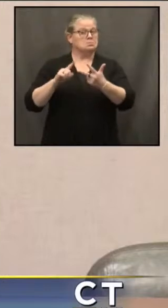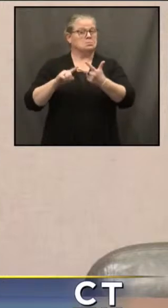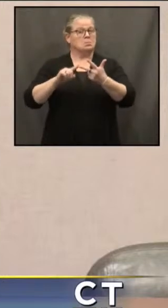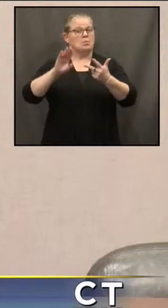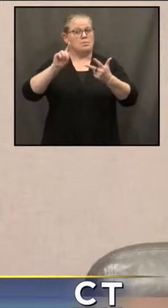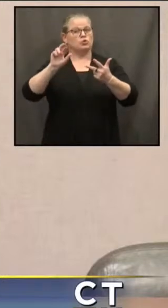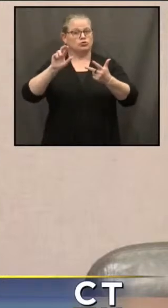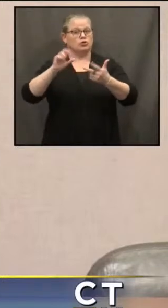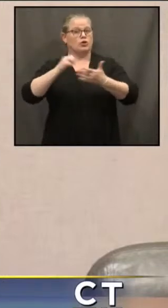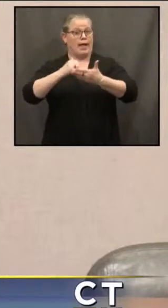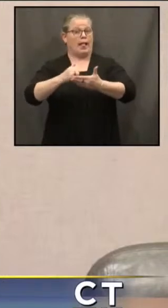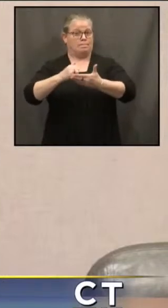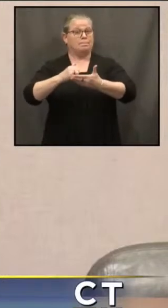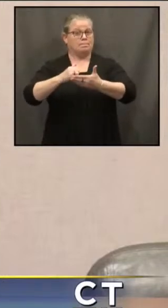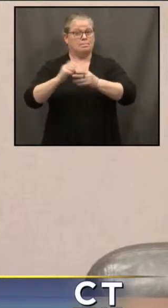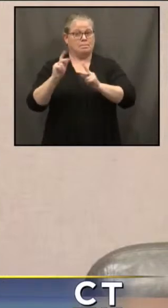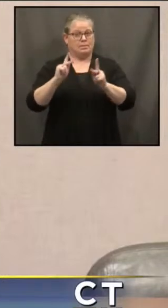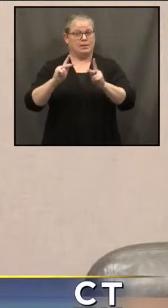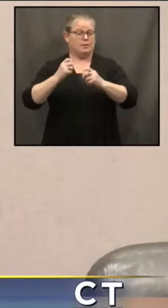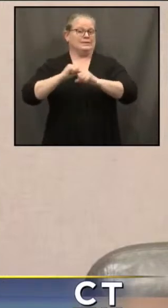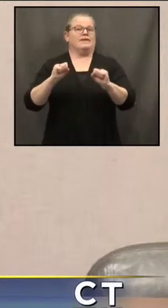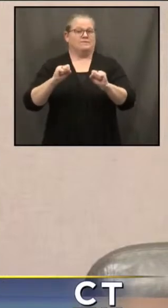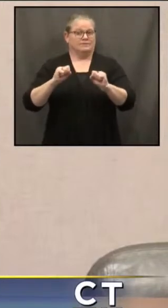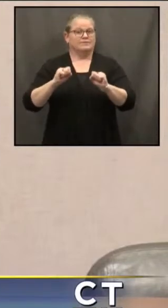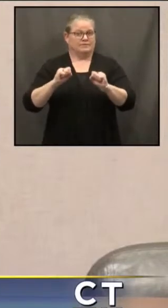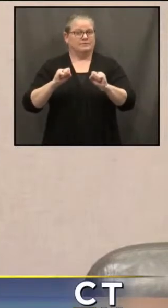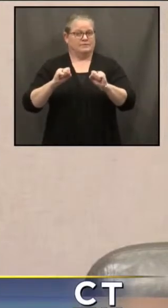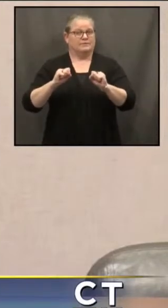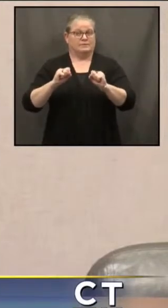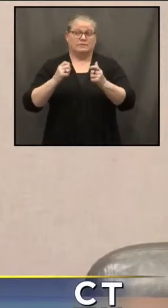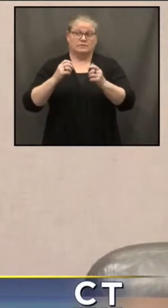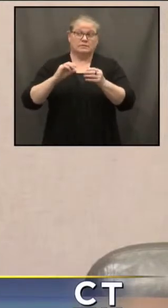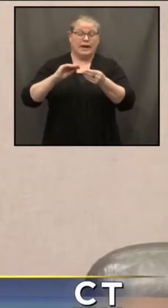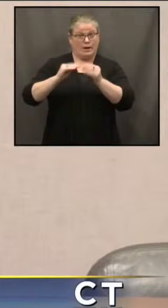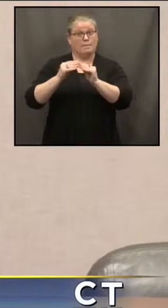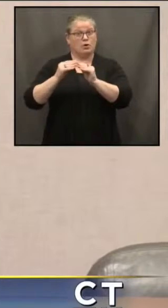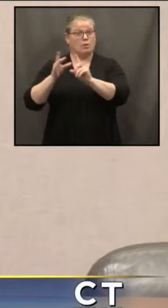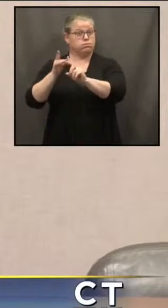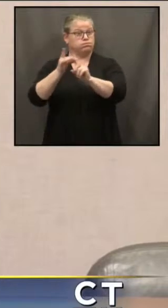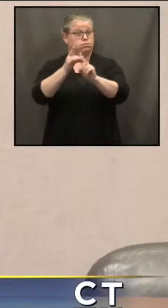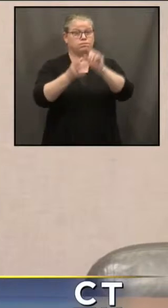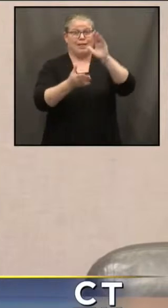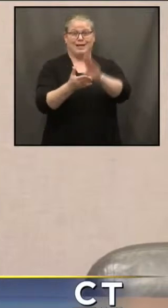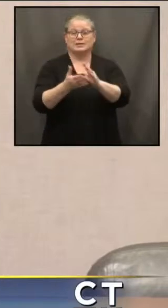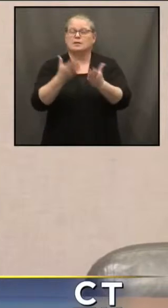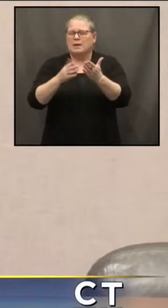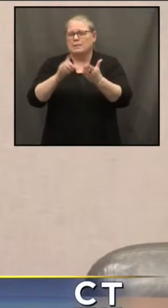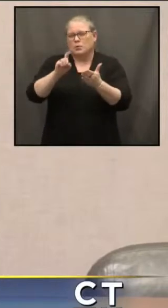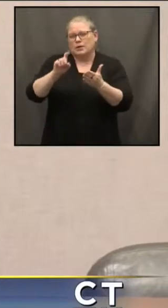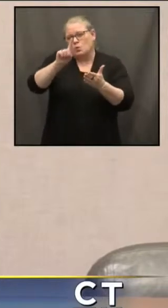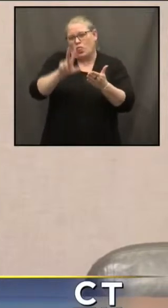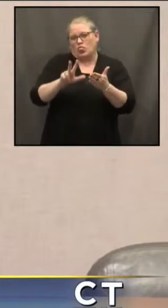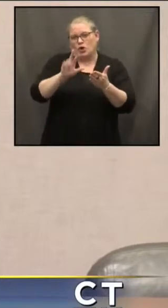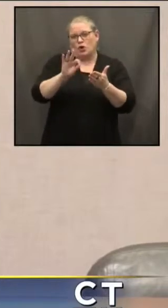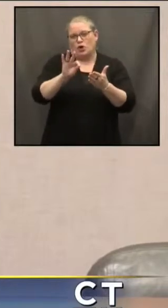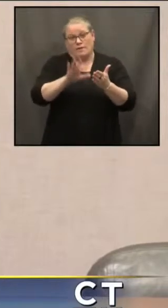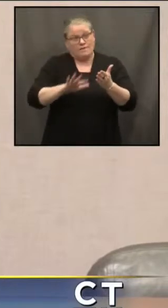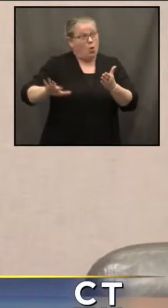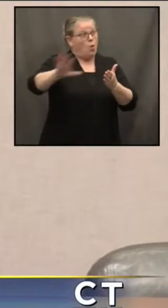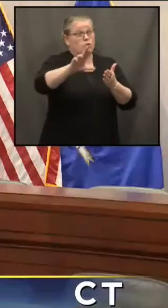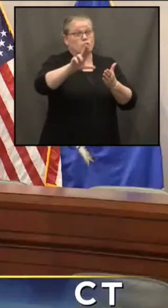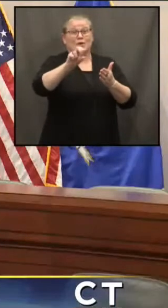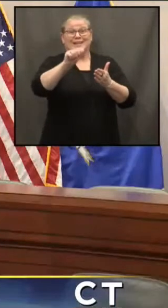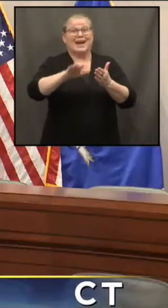And maybe it's possible that we need more than a third of the population, but that's at least something to start with. Okay, thank